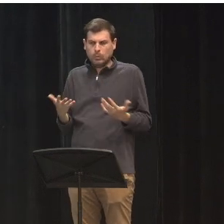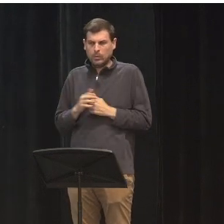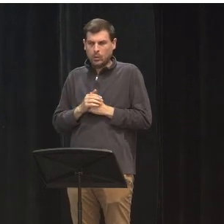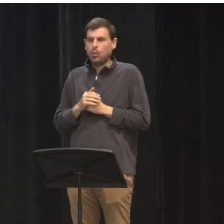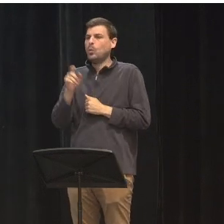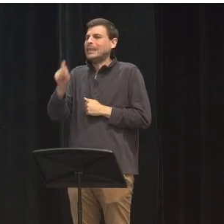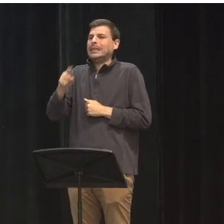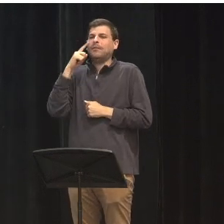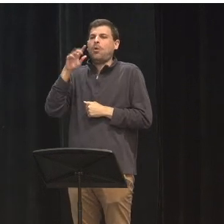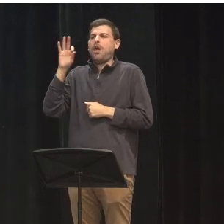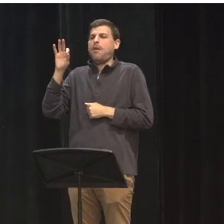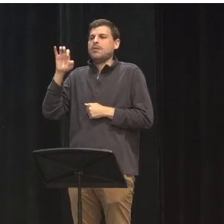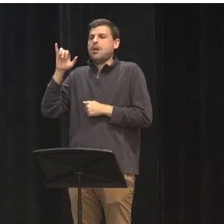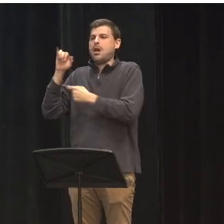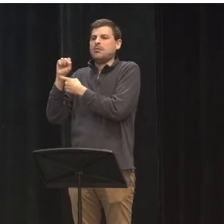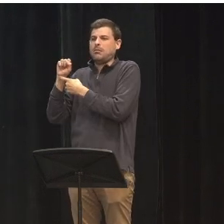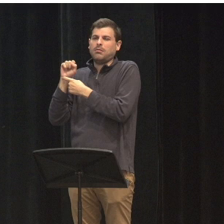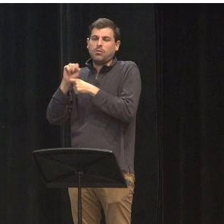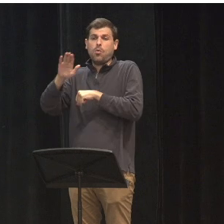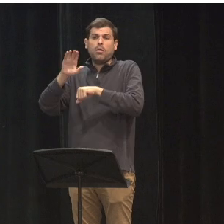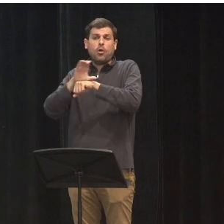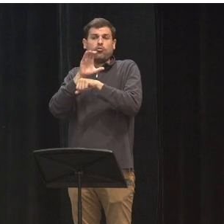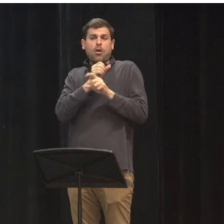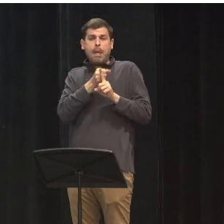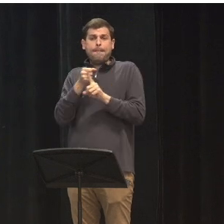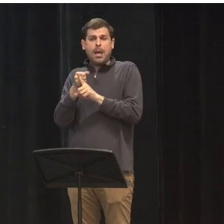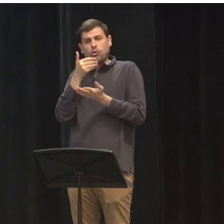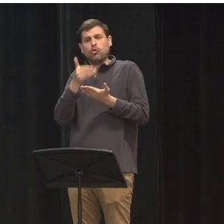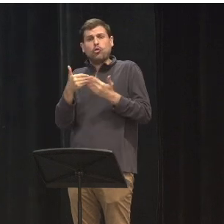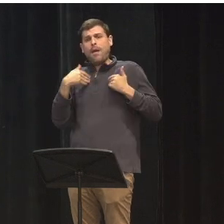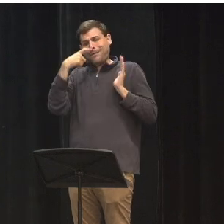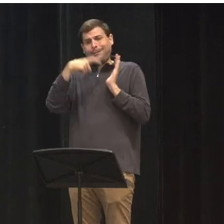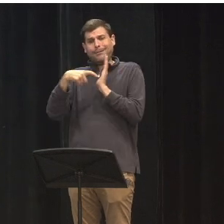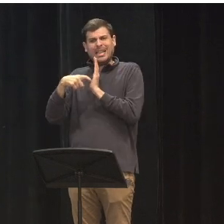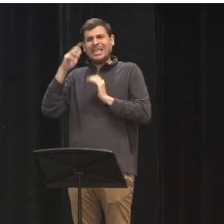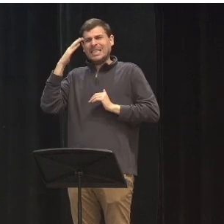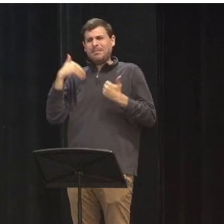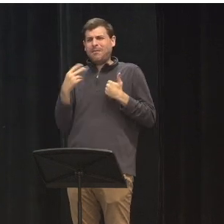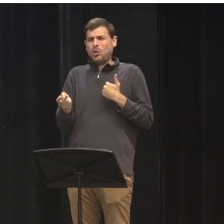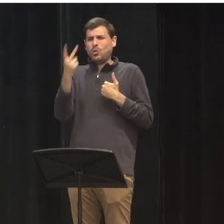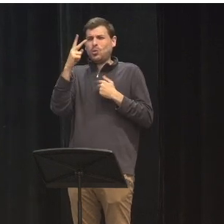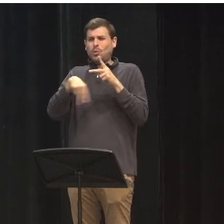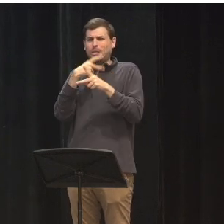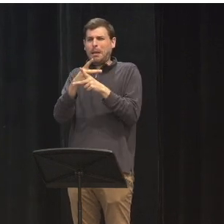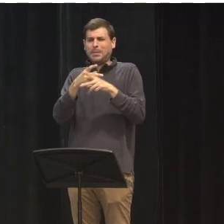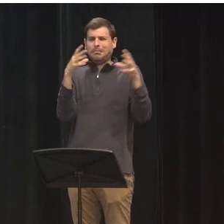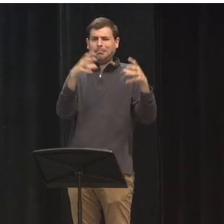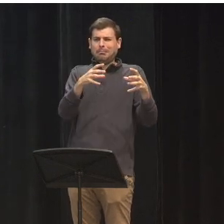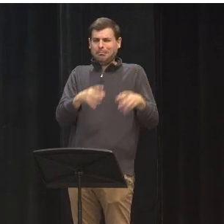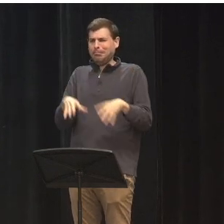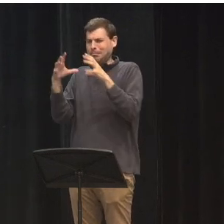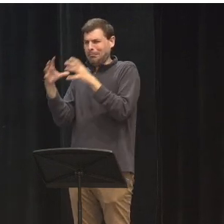EIS. The construction impacts have at least two broad categories, and one is just the duration of the